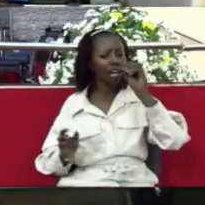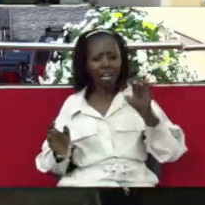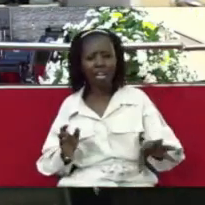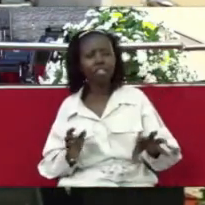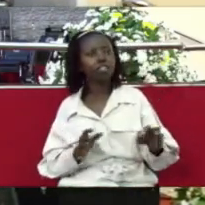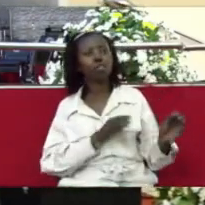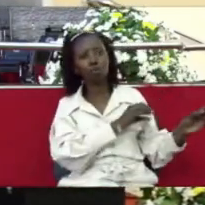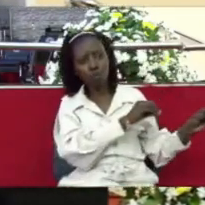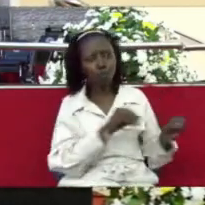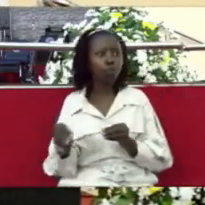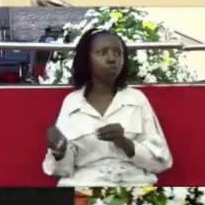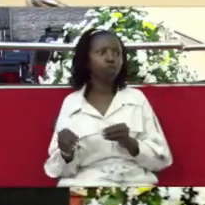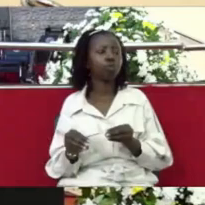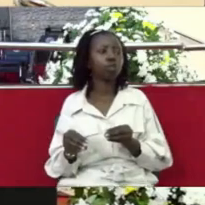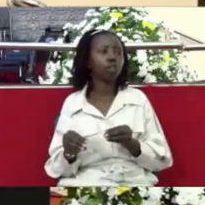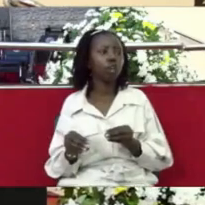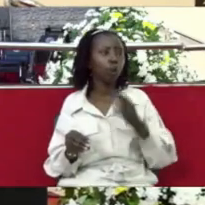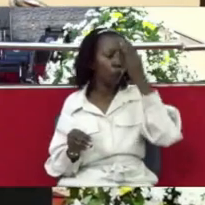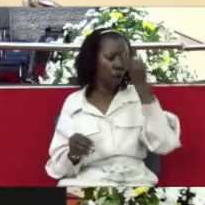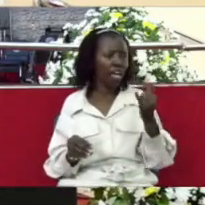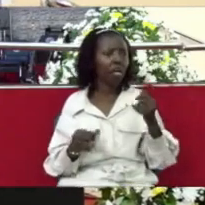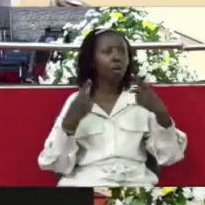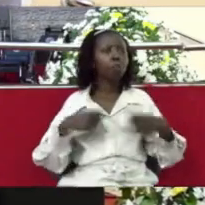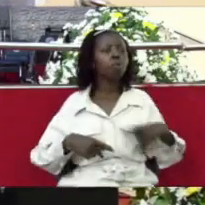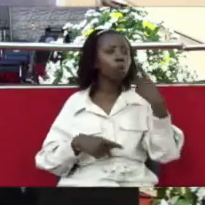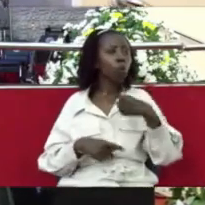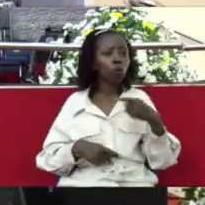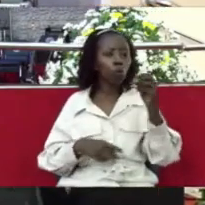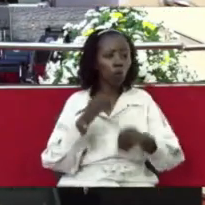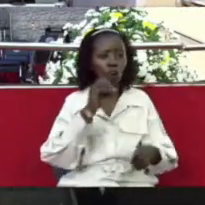Because non-tithers have a curse on their life.